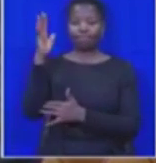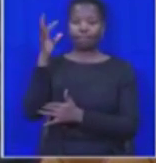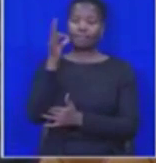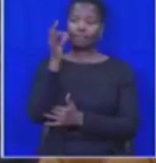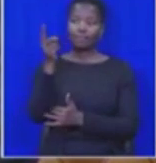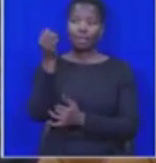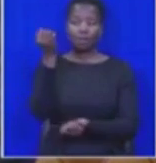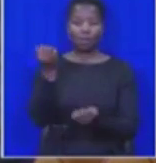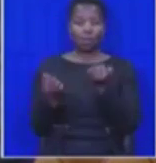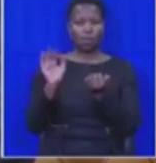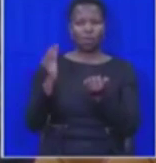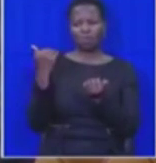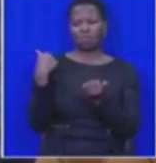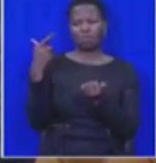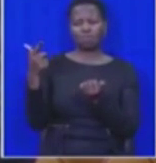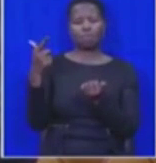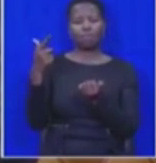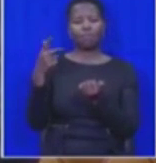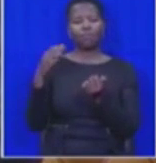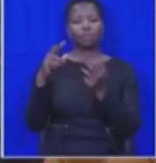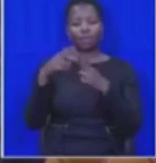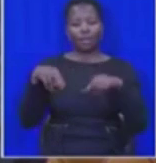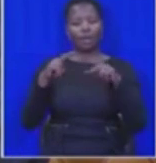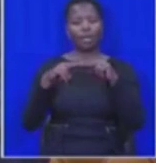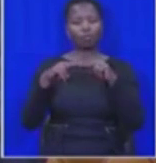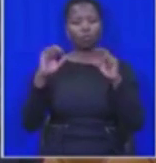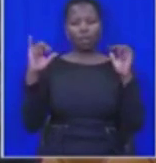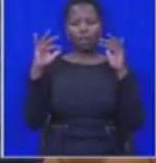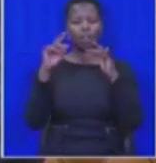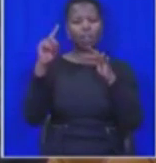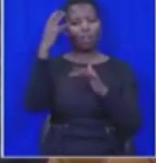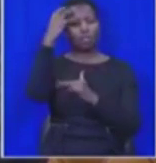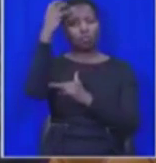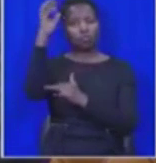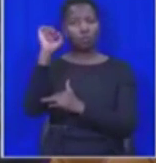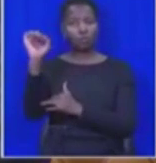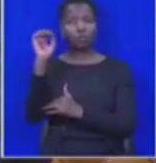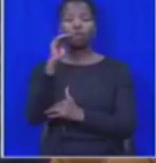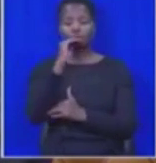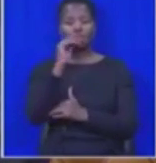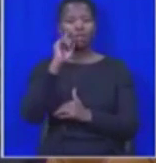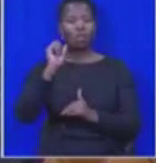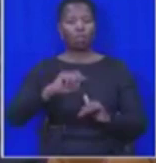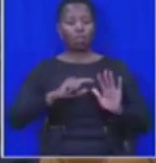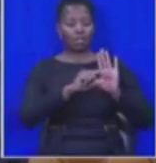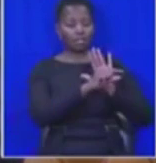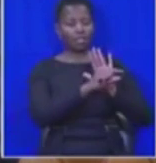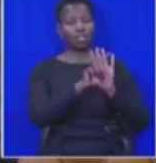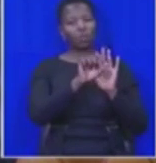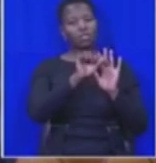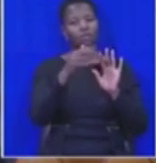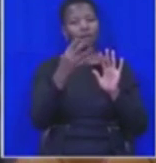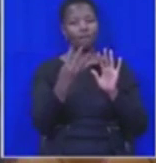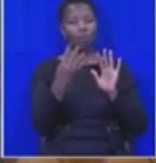judiciary during the sitting of the National House of Traditional Leaders seems to undermine Section 165.4 of the